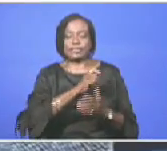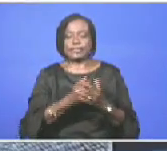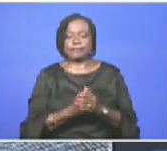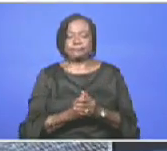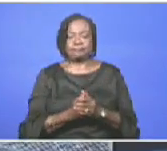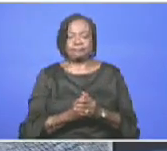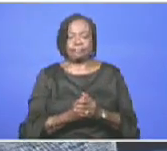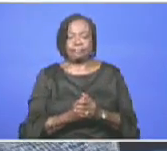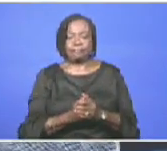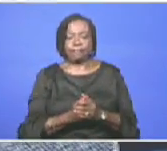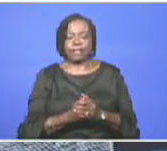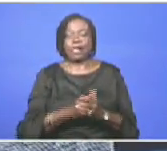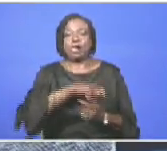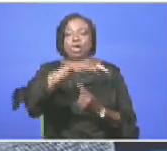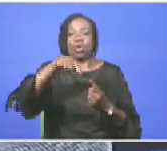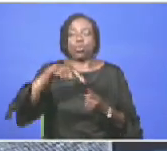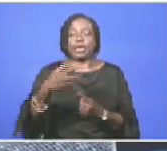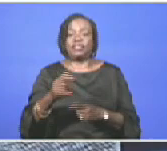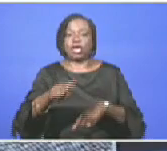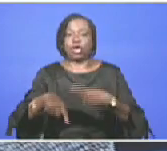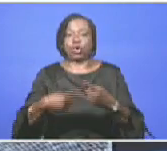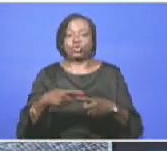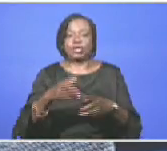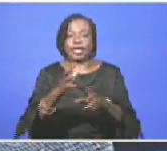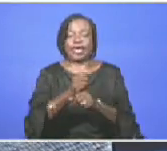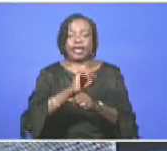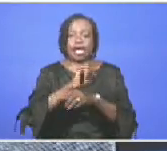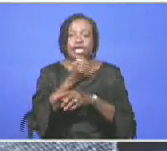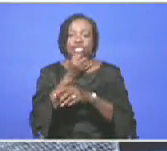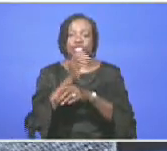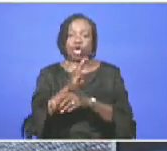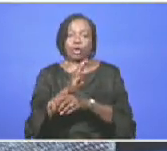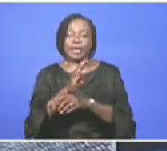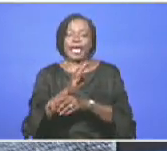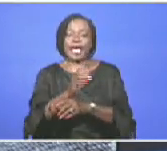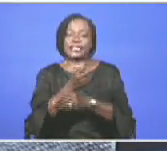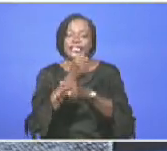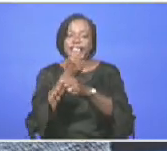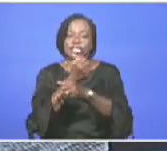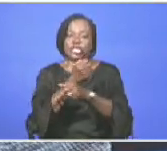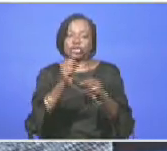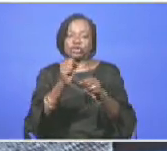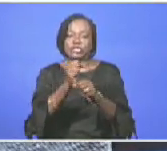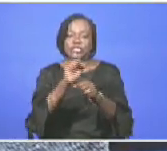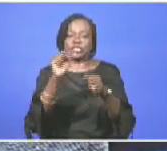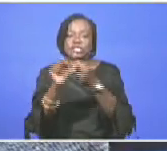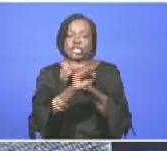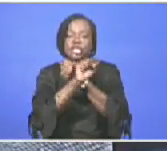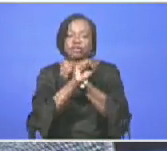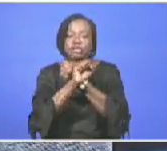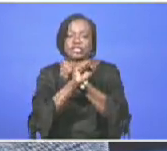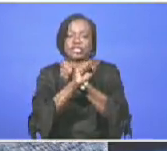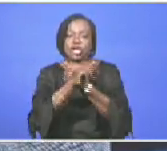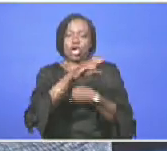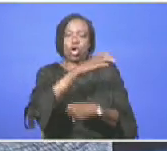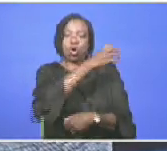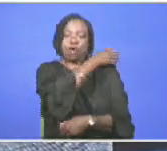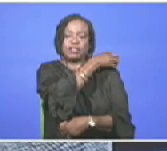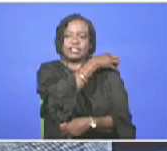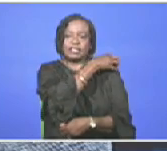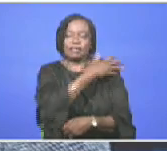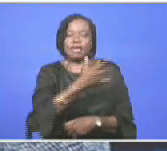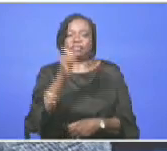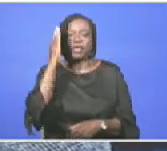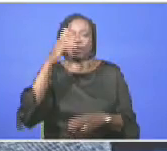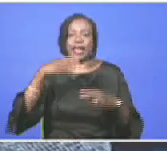Helps them when they go to get a job as a security officer. If they have some basic training, they will know what kind of discipline is